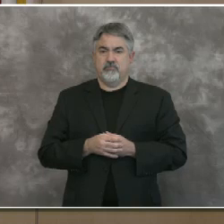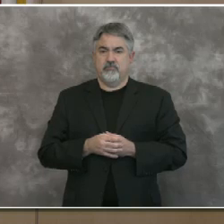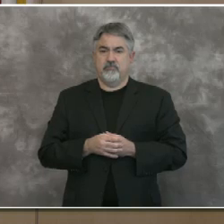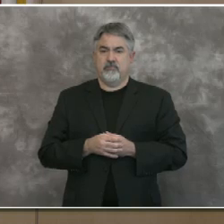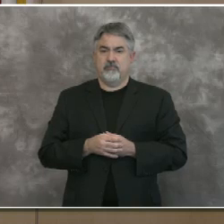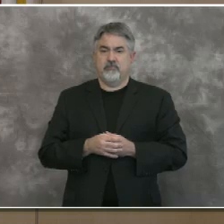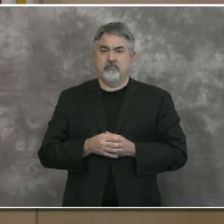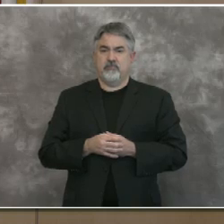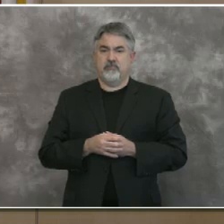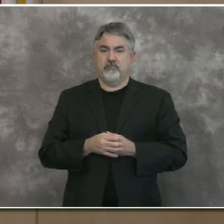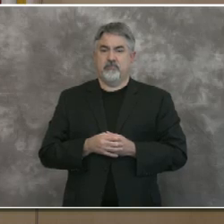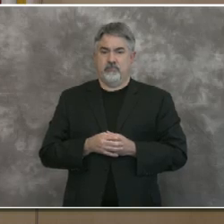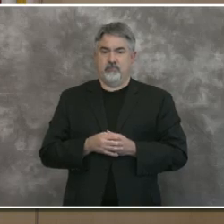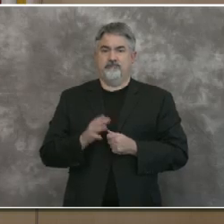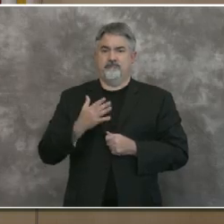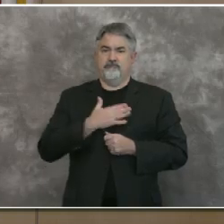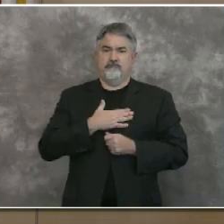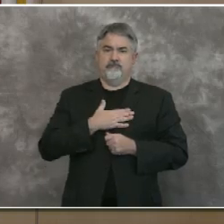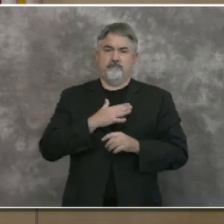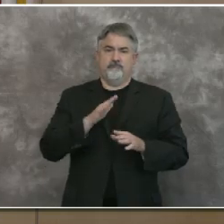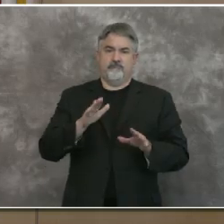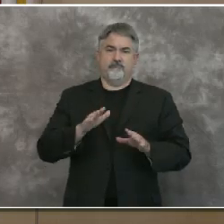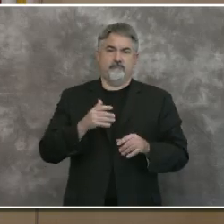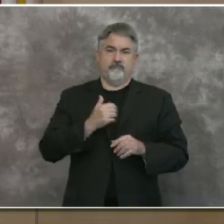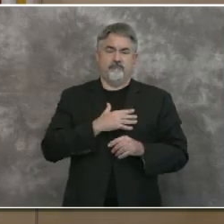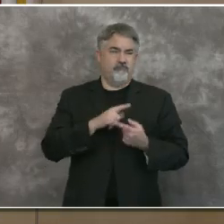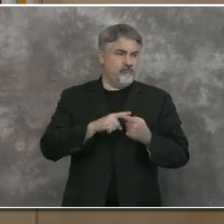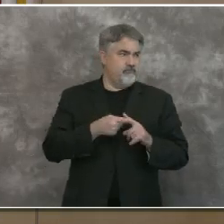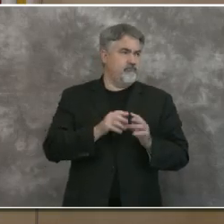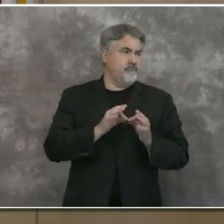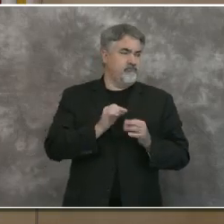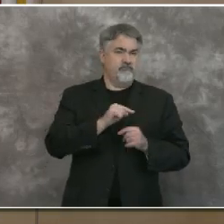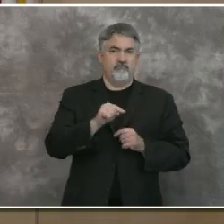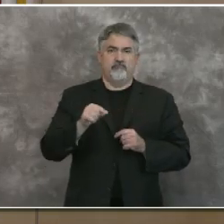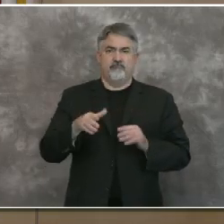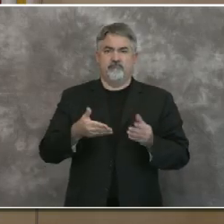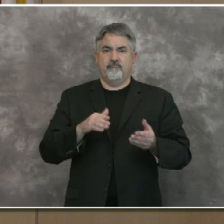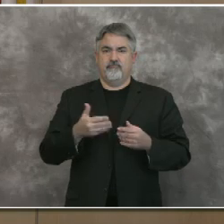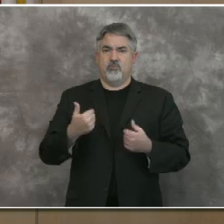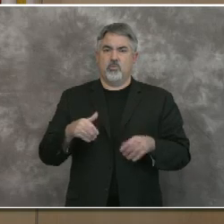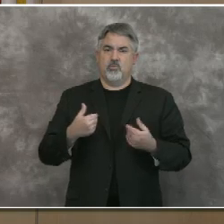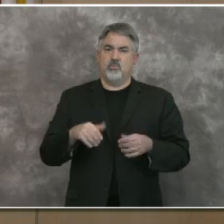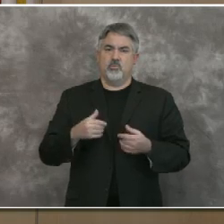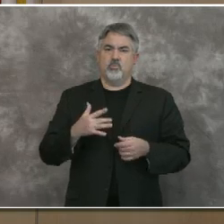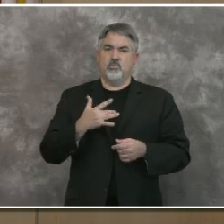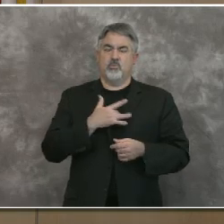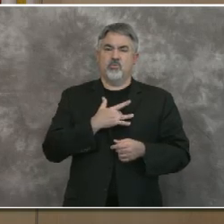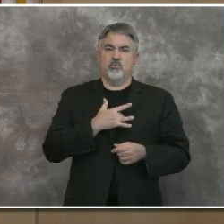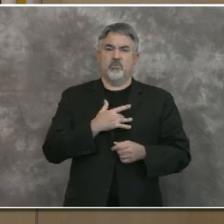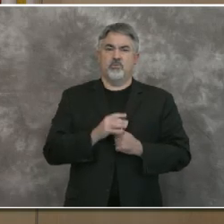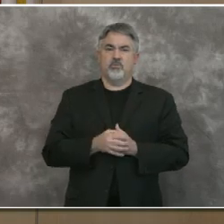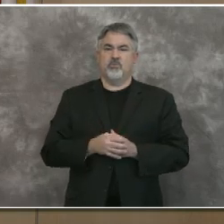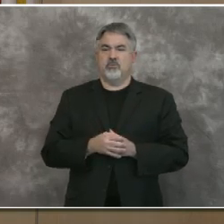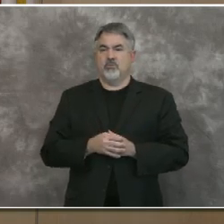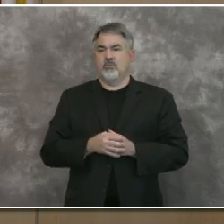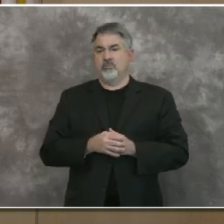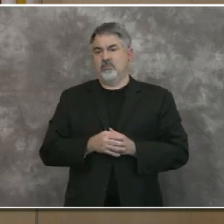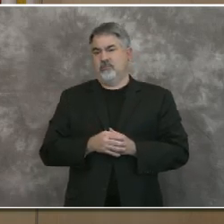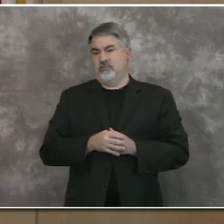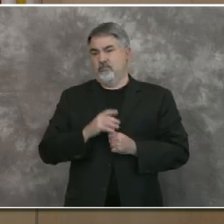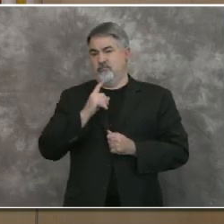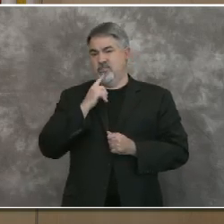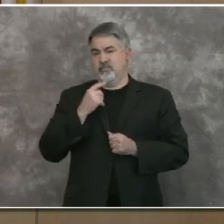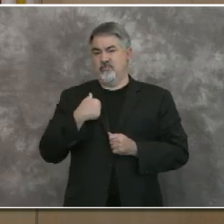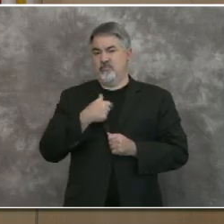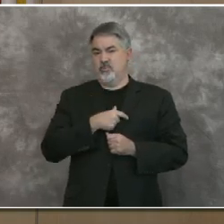sympathies, as well as our condolences, certainly go out to the families and the friends of the individuals that we